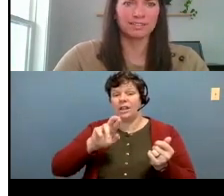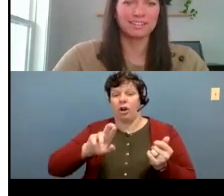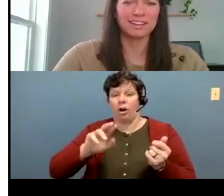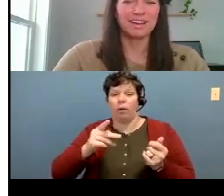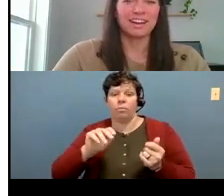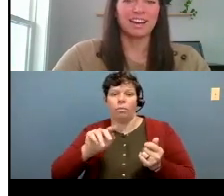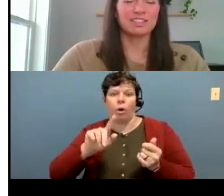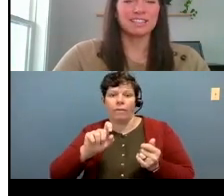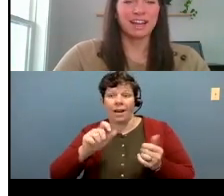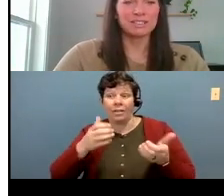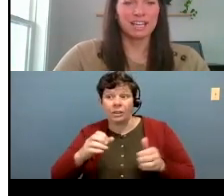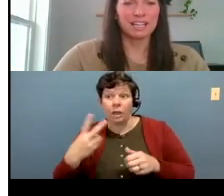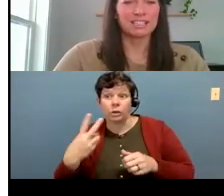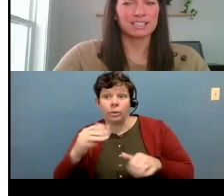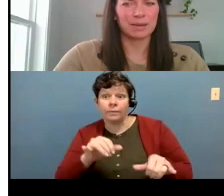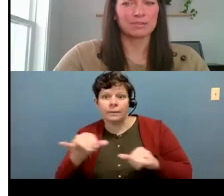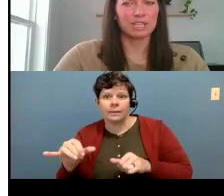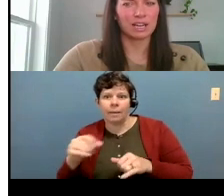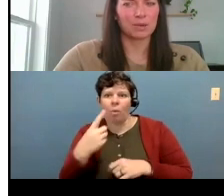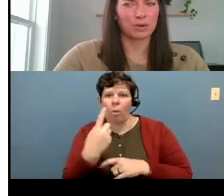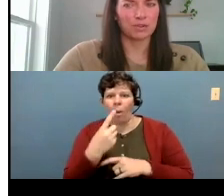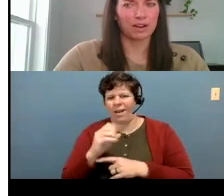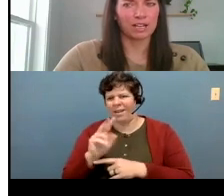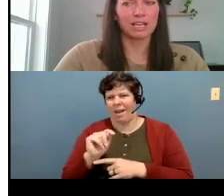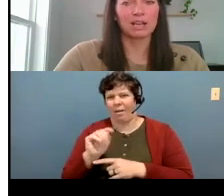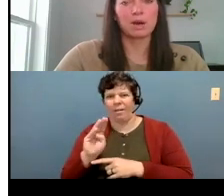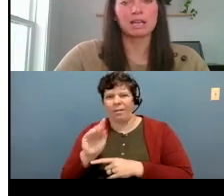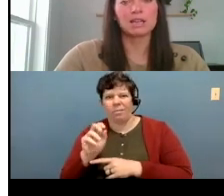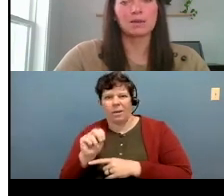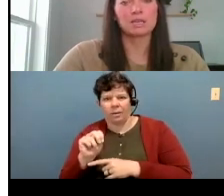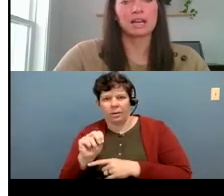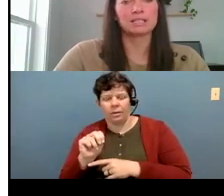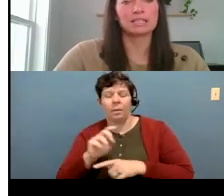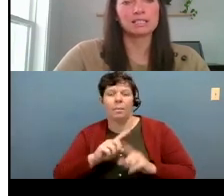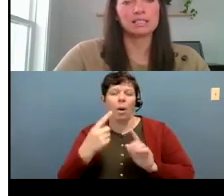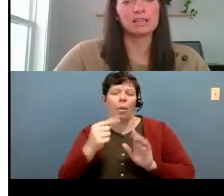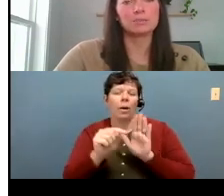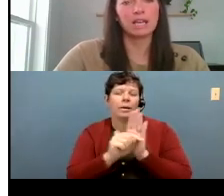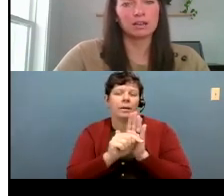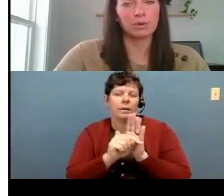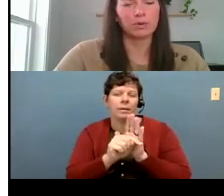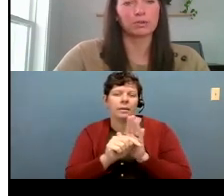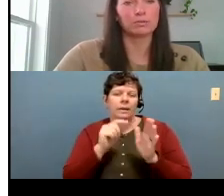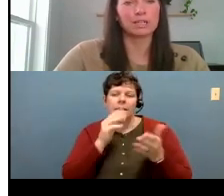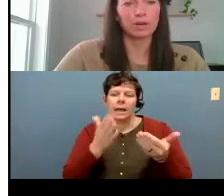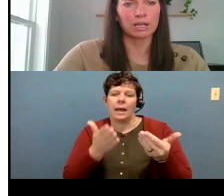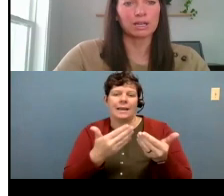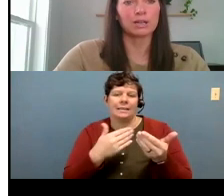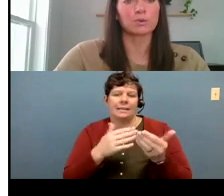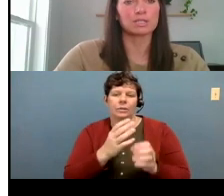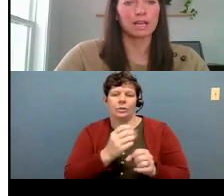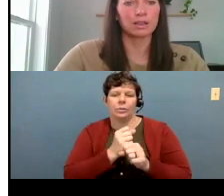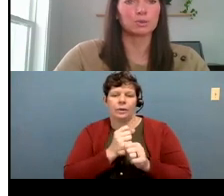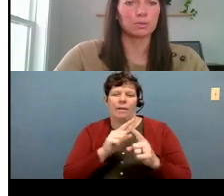billion. The downside to this type of DNA profile is that it might not be as easily obtainable from